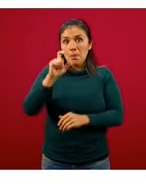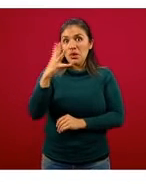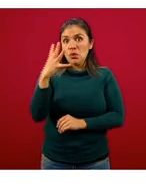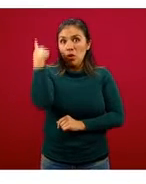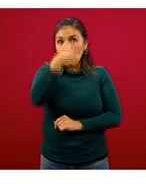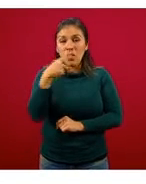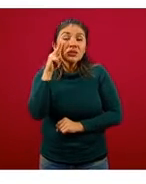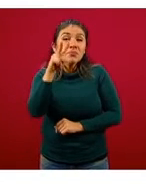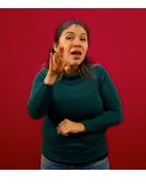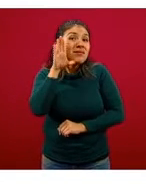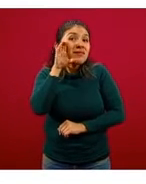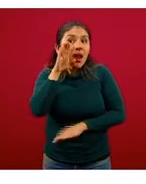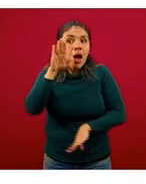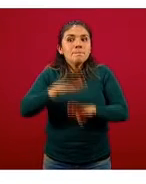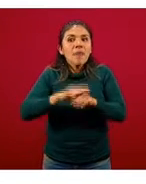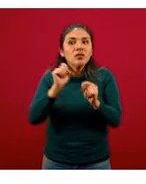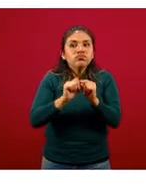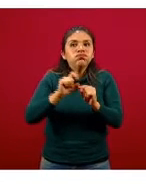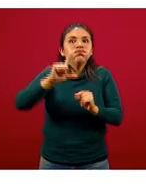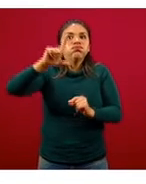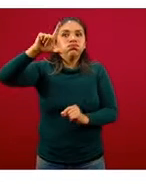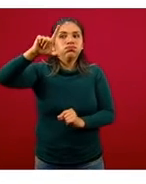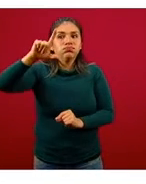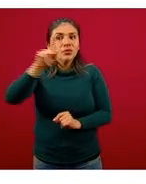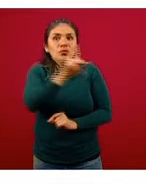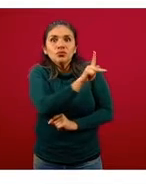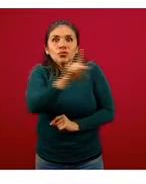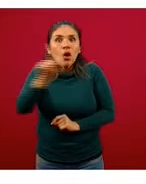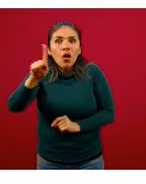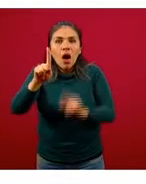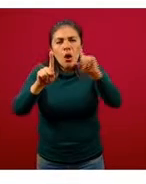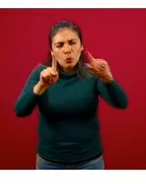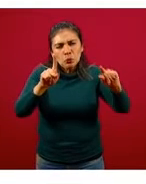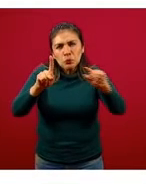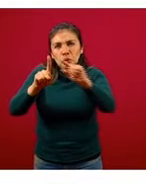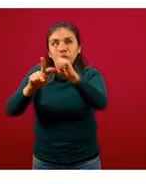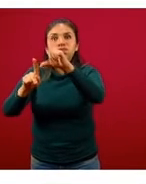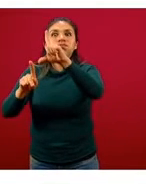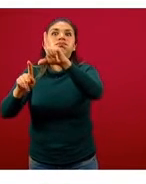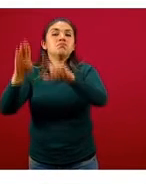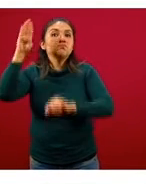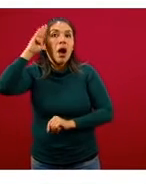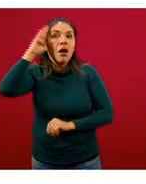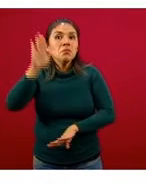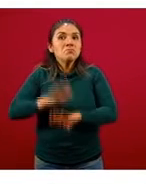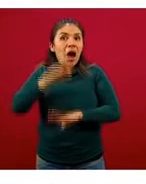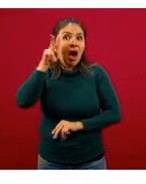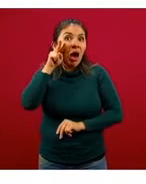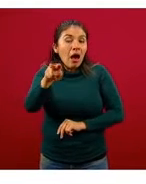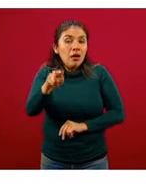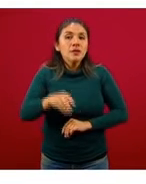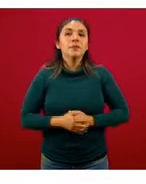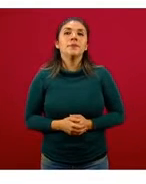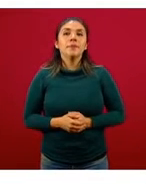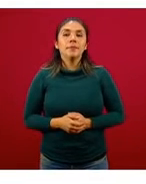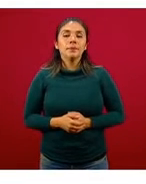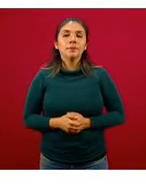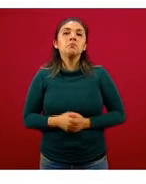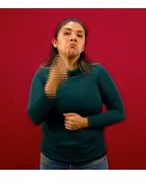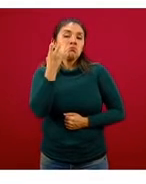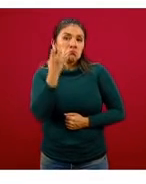So far we have 29,616, as we said, and we had an increase of